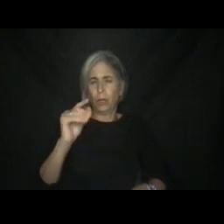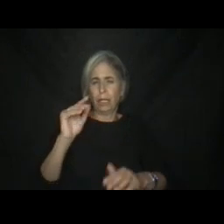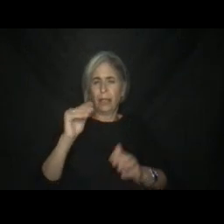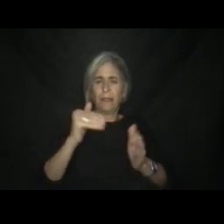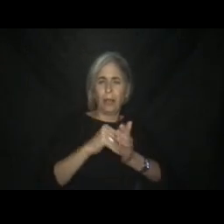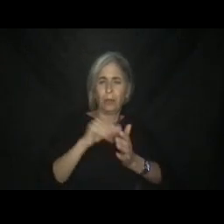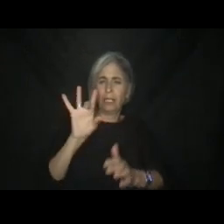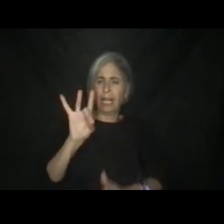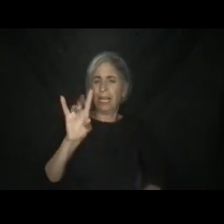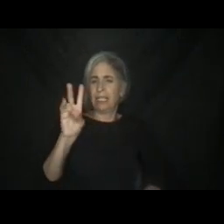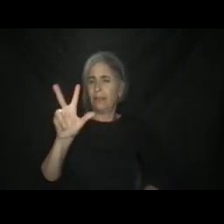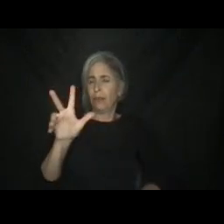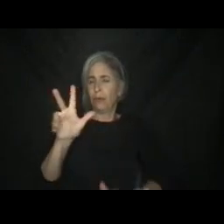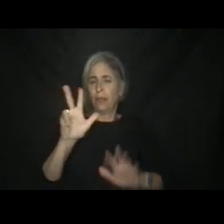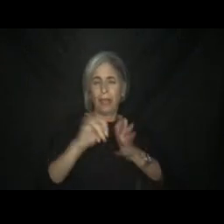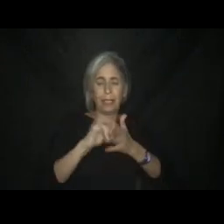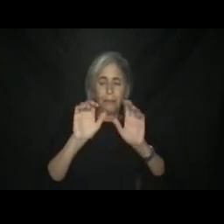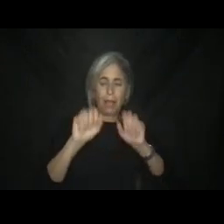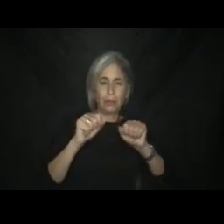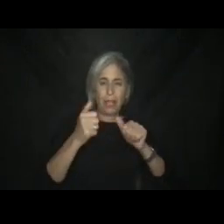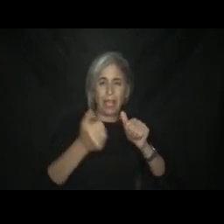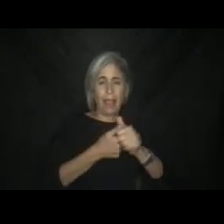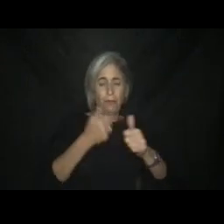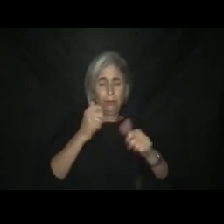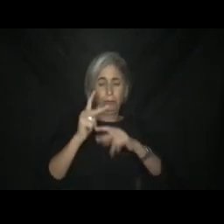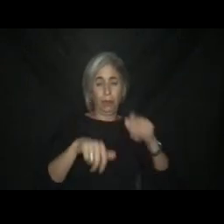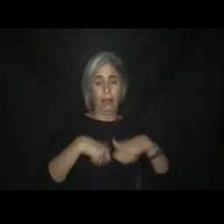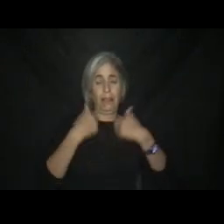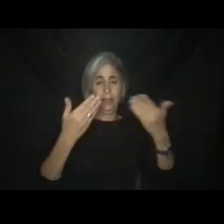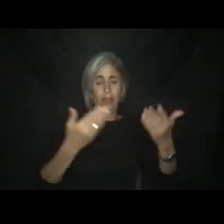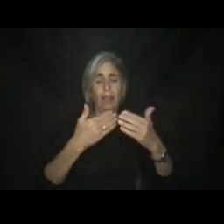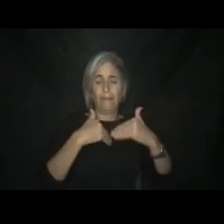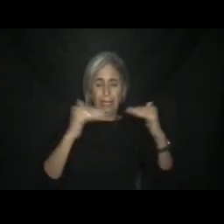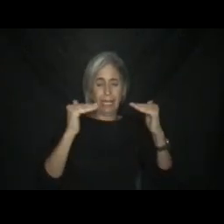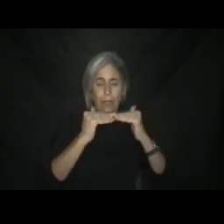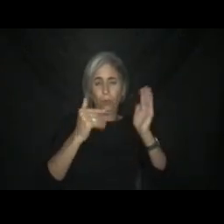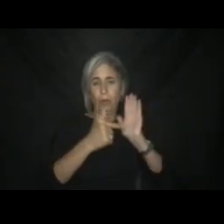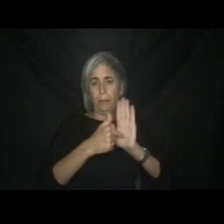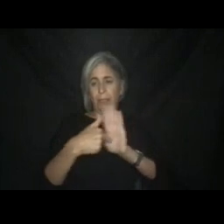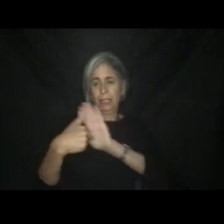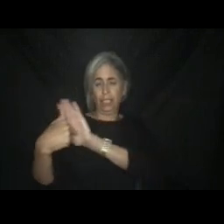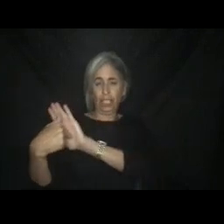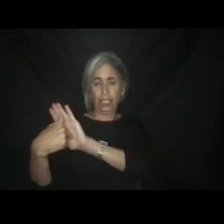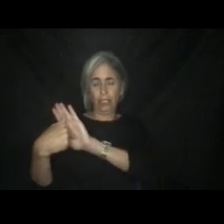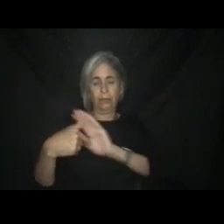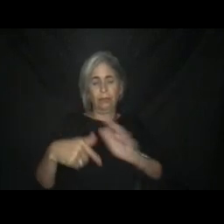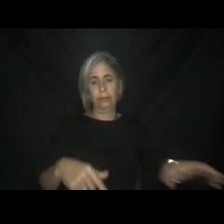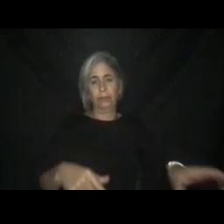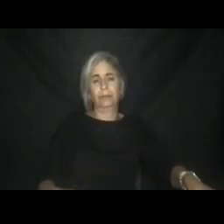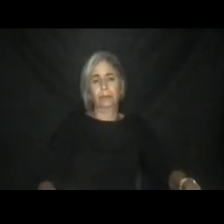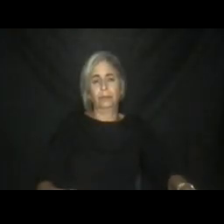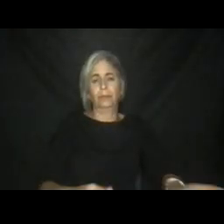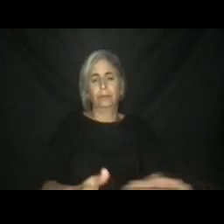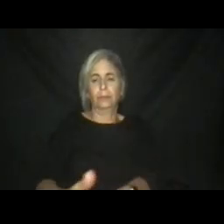possible, such that every resident of those districts have equal representation in their commissioners.